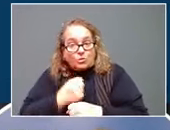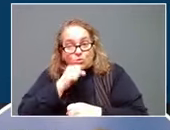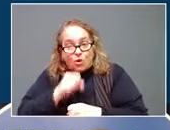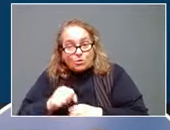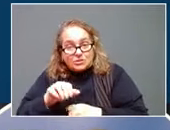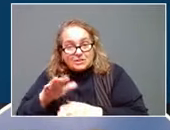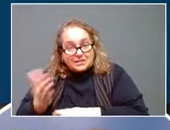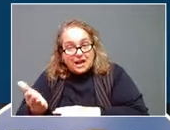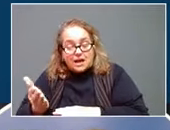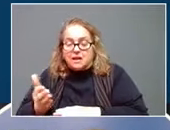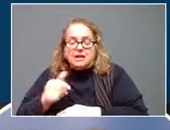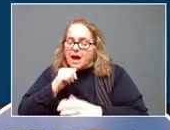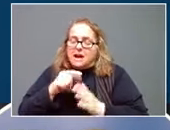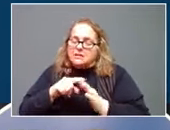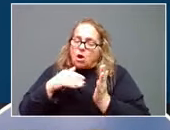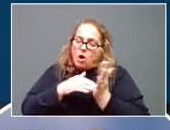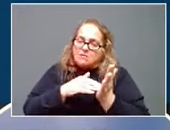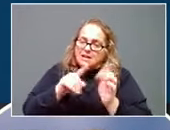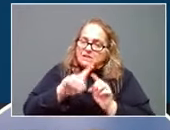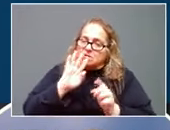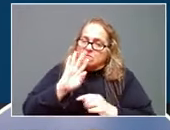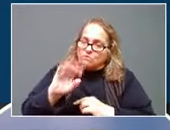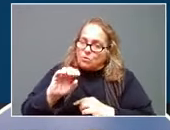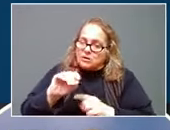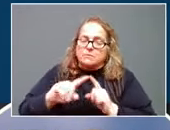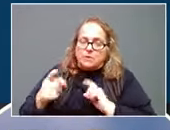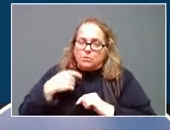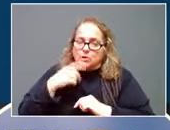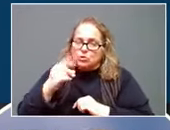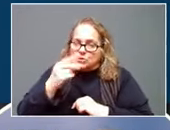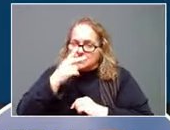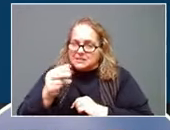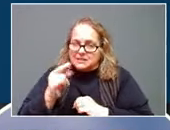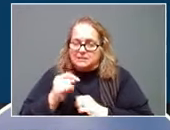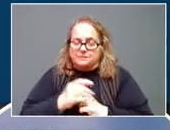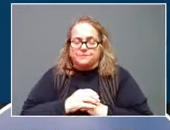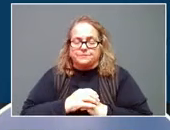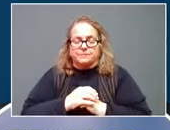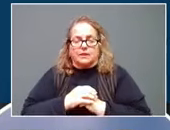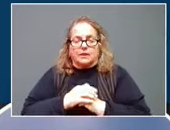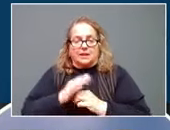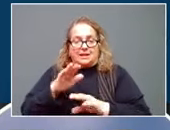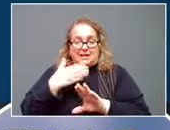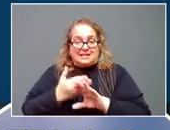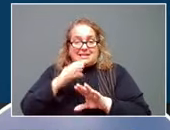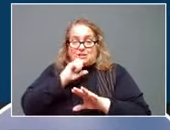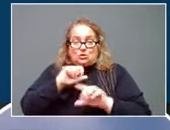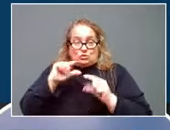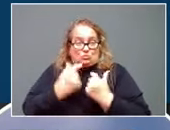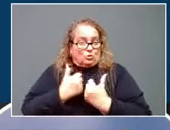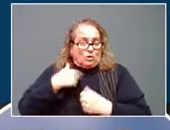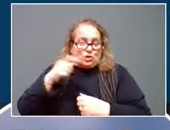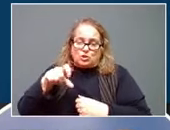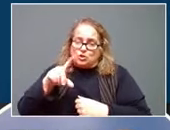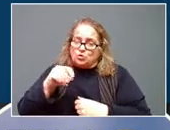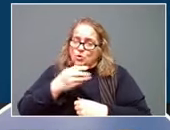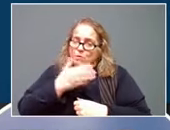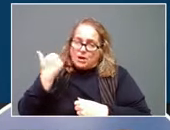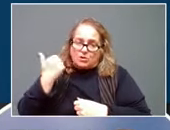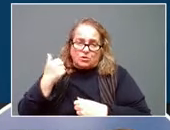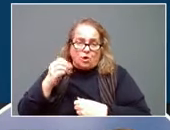lose 40-year-olds, but we see it. Next age groups, we all need to do better. The only jump is 5